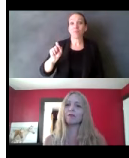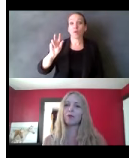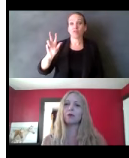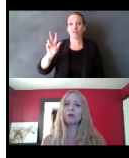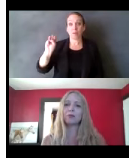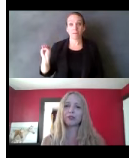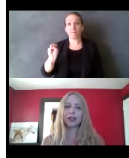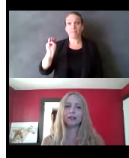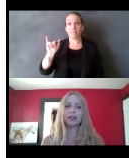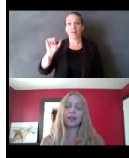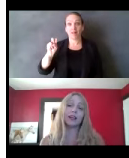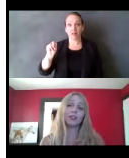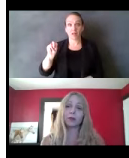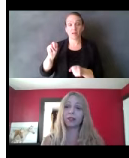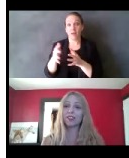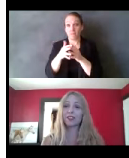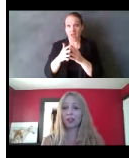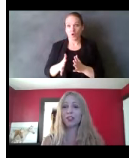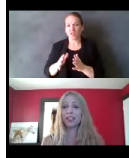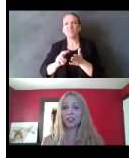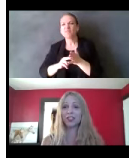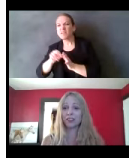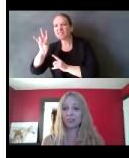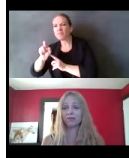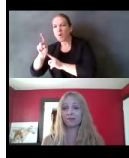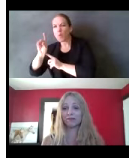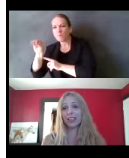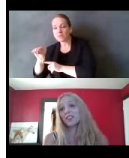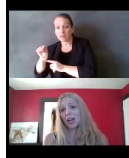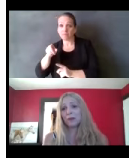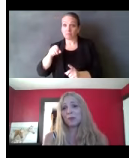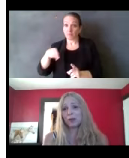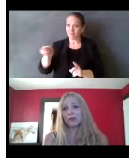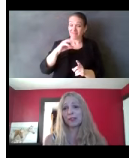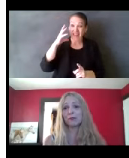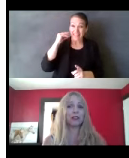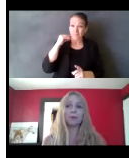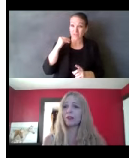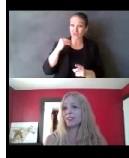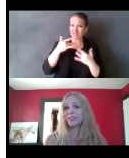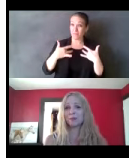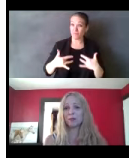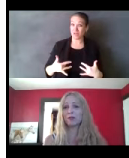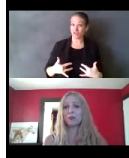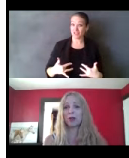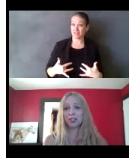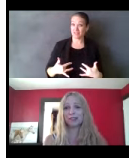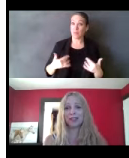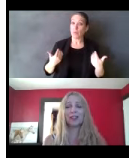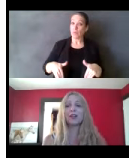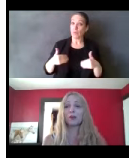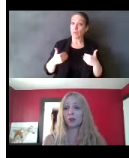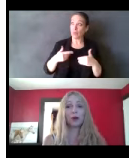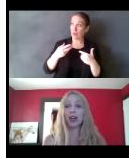was 7.1%, experienced depression each year. That's a lot of people. If you're experiencing symptoms of